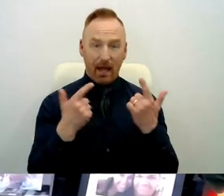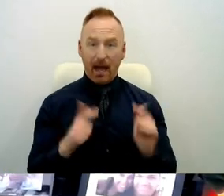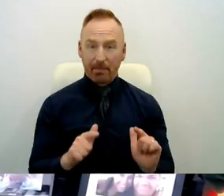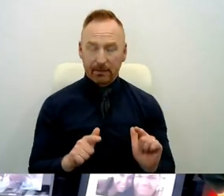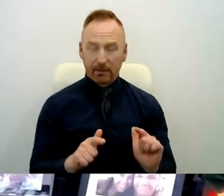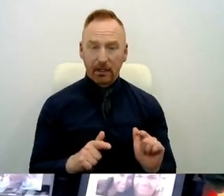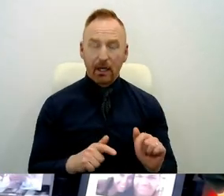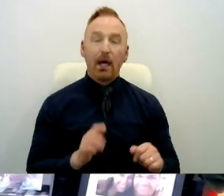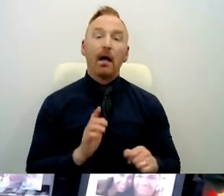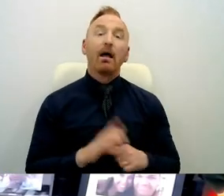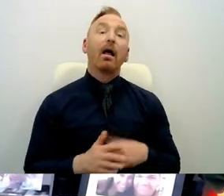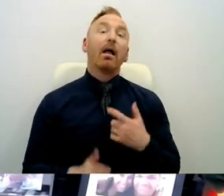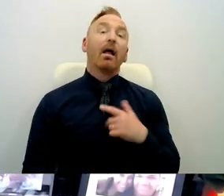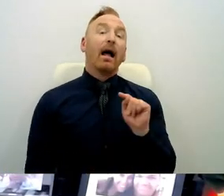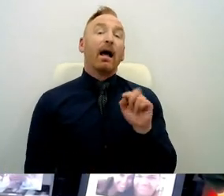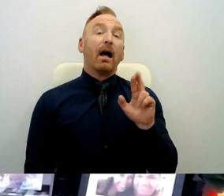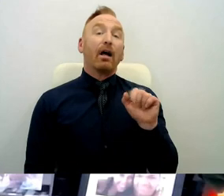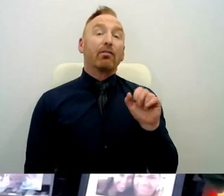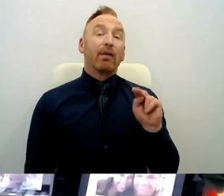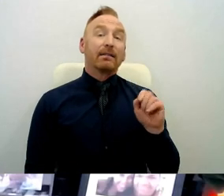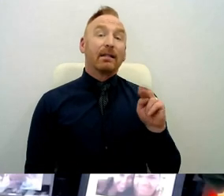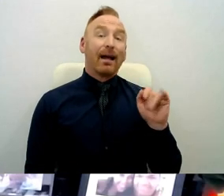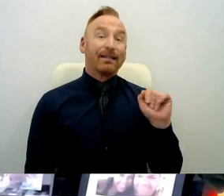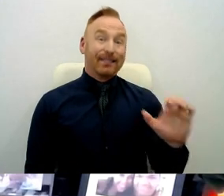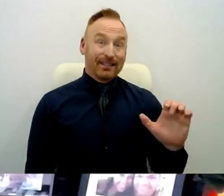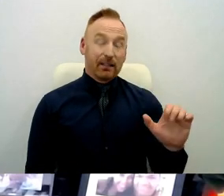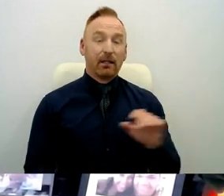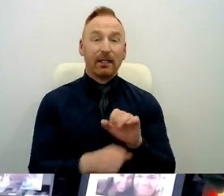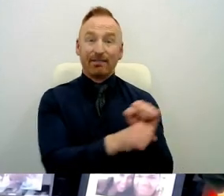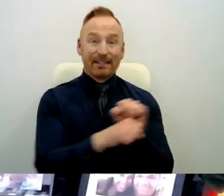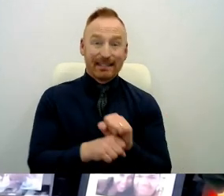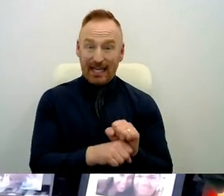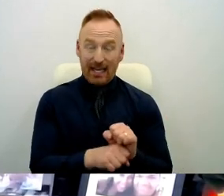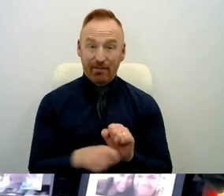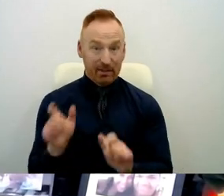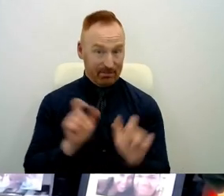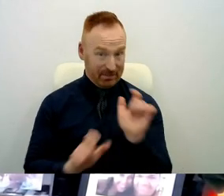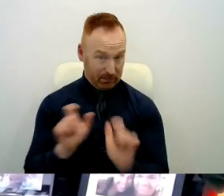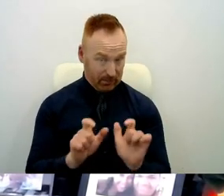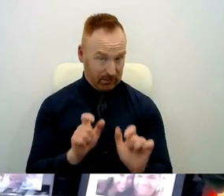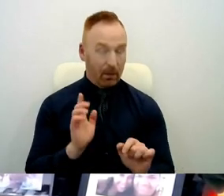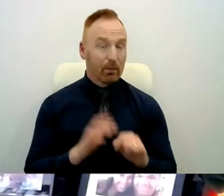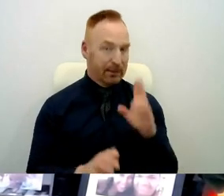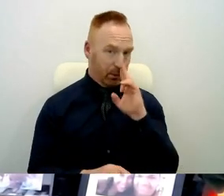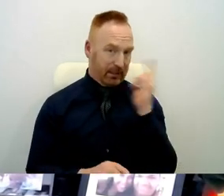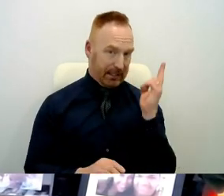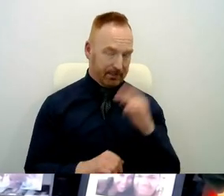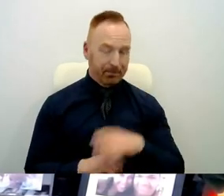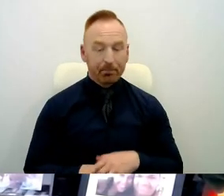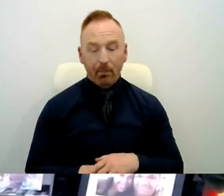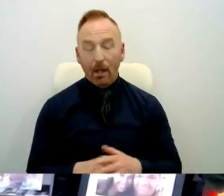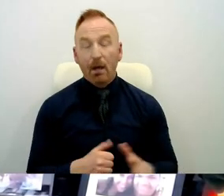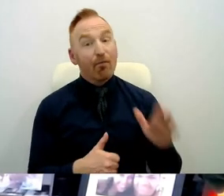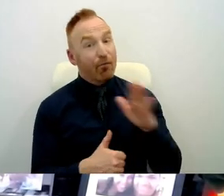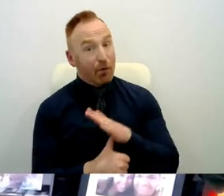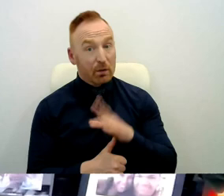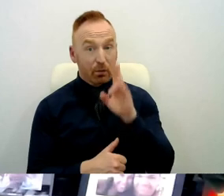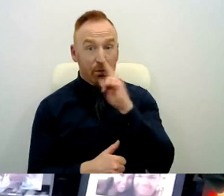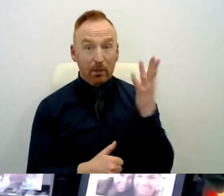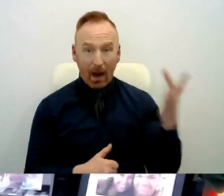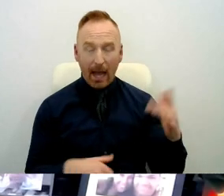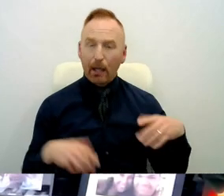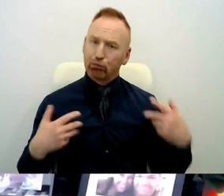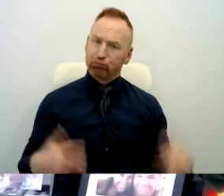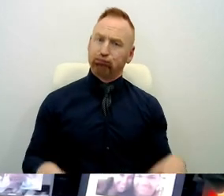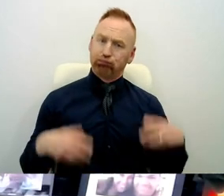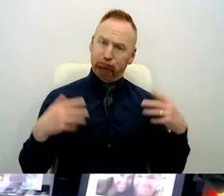time. The transatlantic trade of enslaved persons, however, was unique in a few ways. First, it was unique in